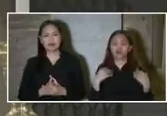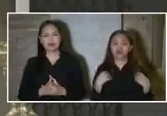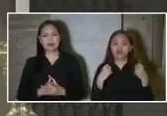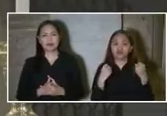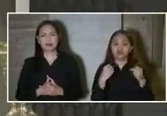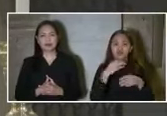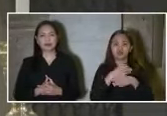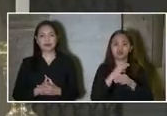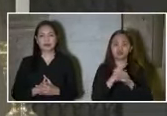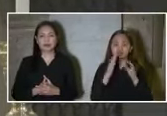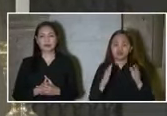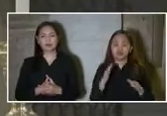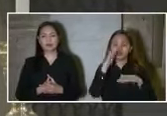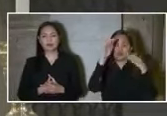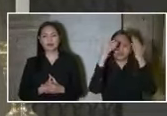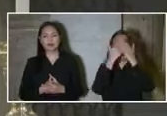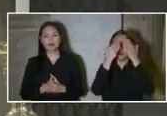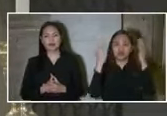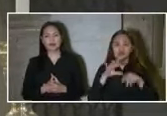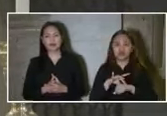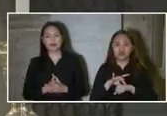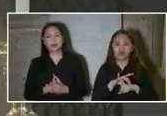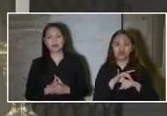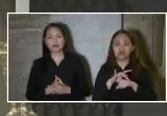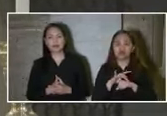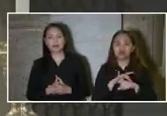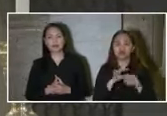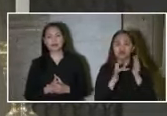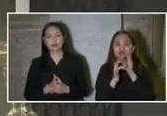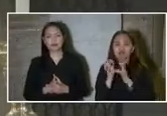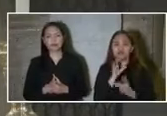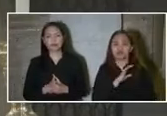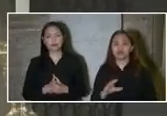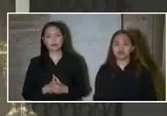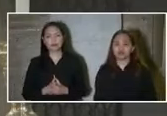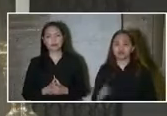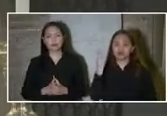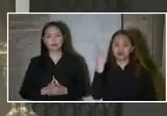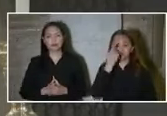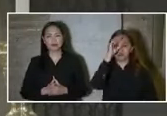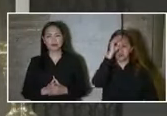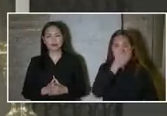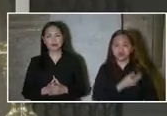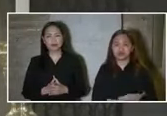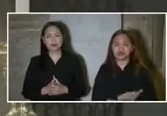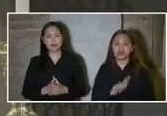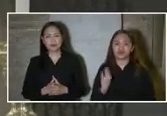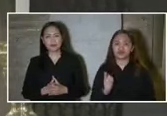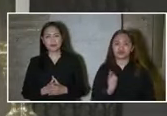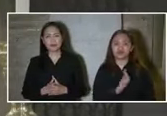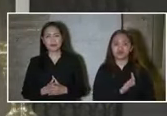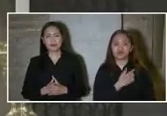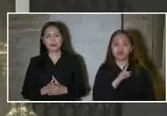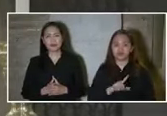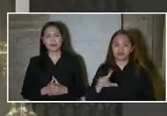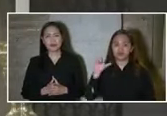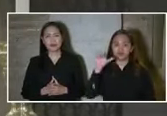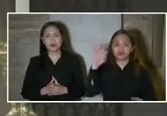the Father Almighty, creator of heaven and earth, and in Jesus Christ, his only Son, our Lord, who